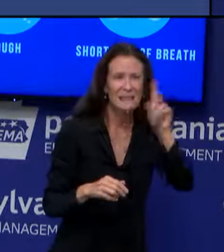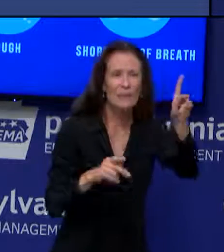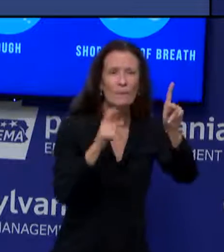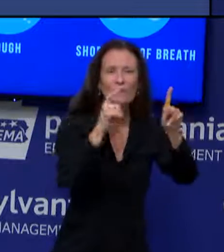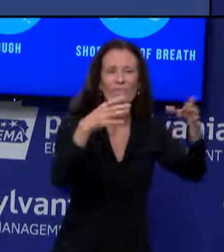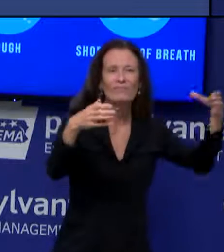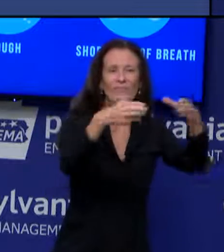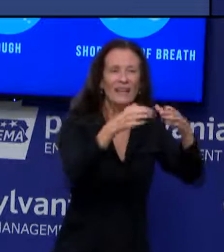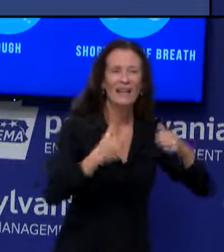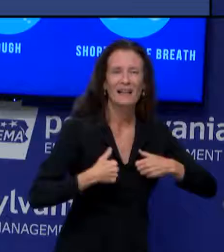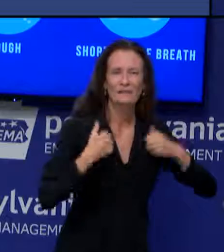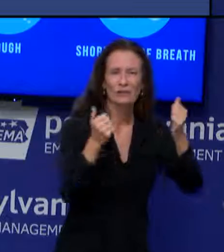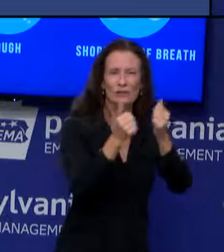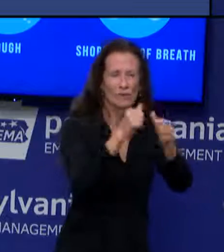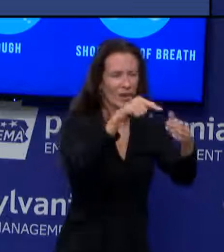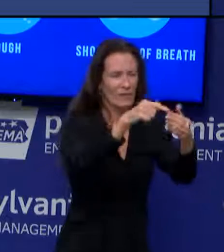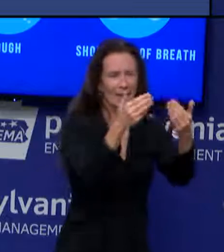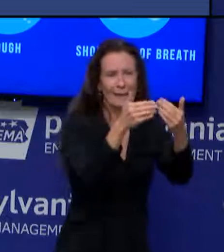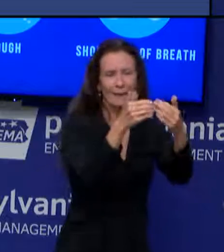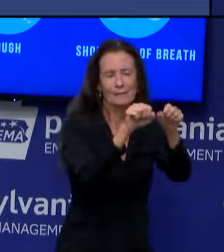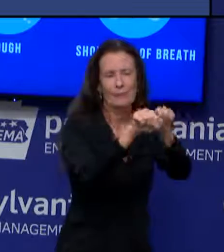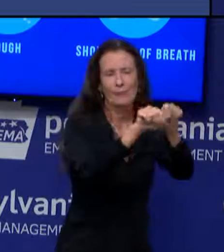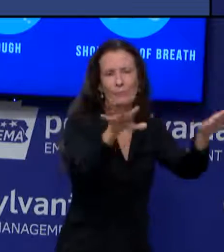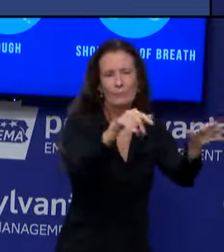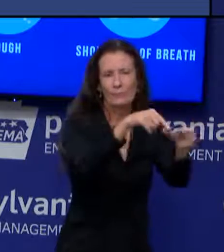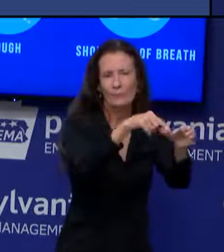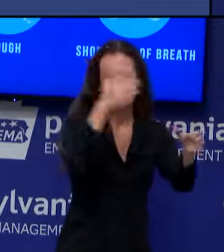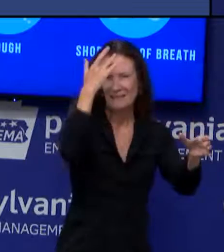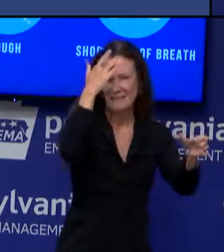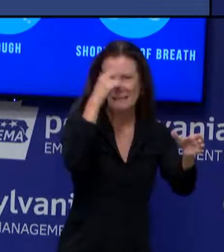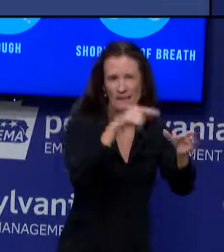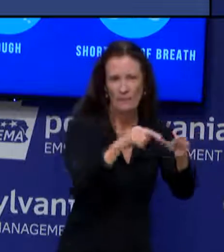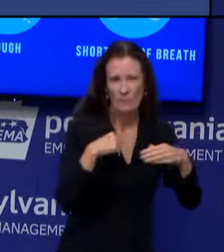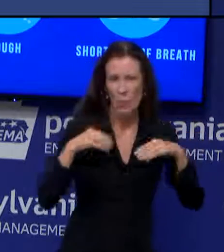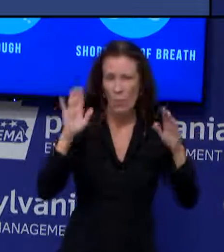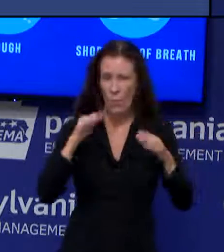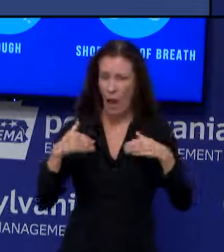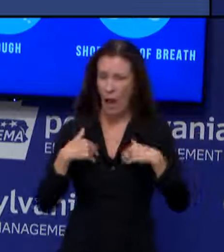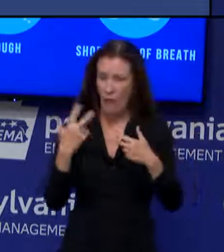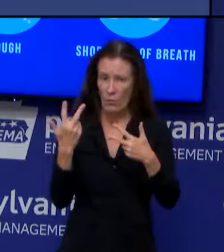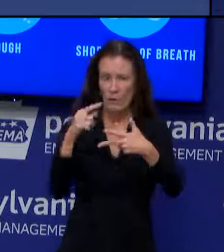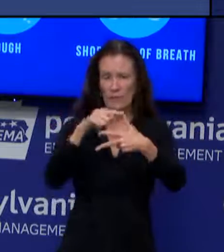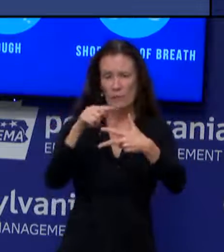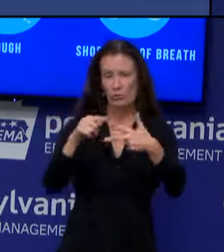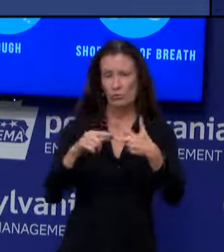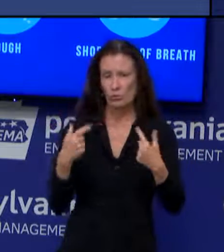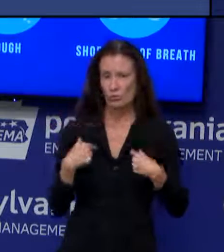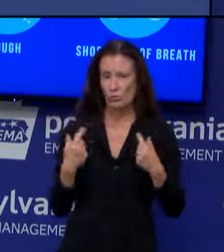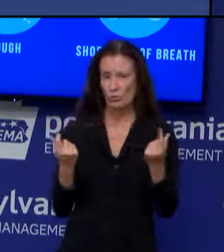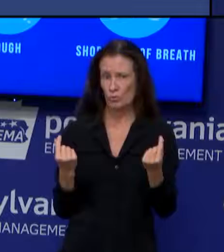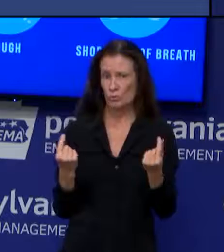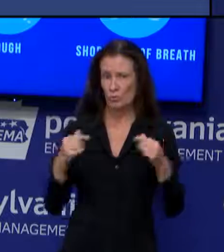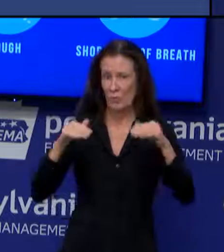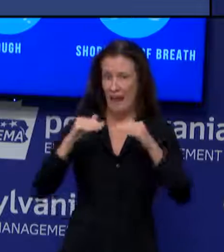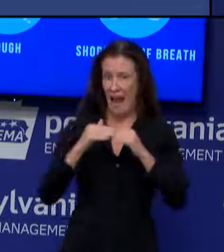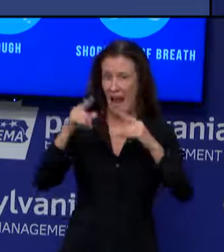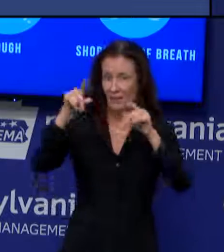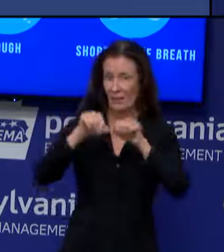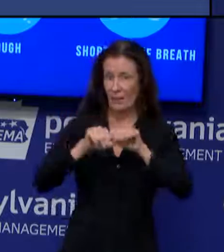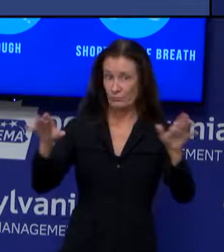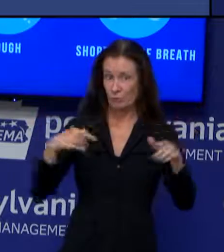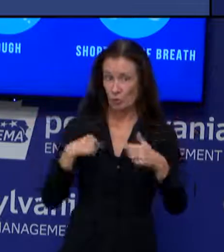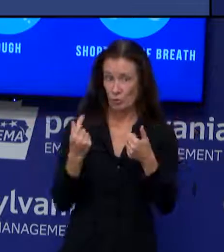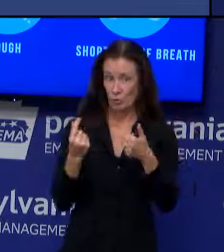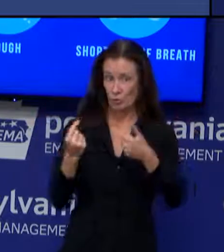so, we have three ways that we can address a pandemic such as this size and scope. We have containment, we